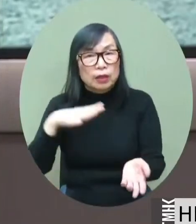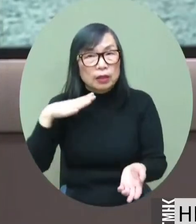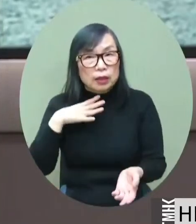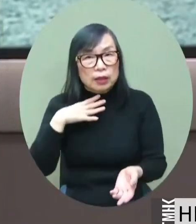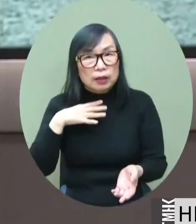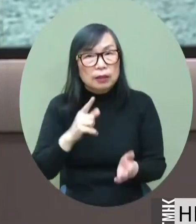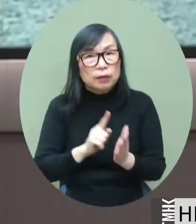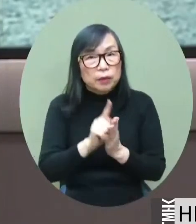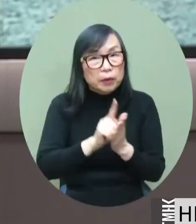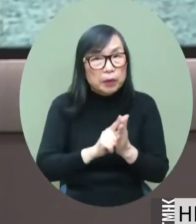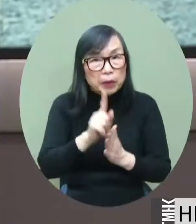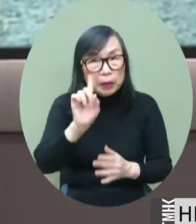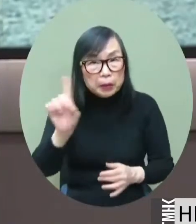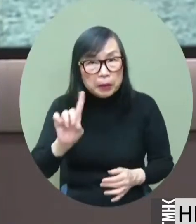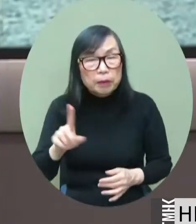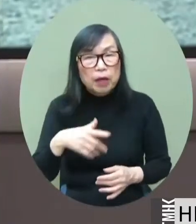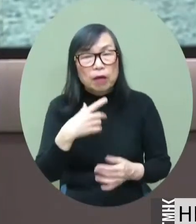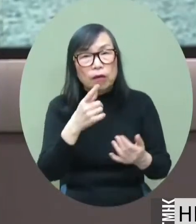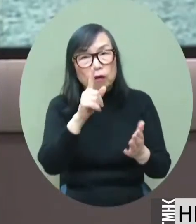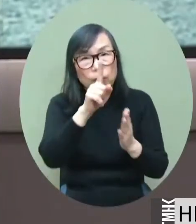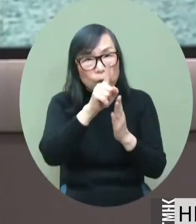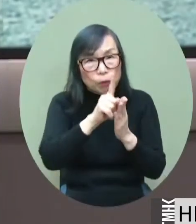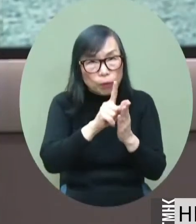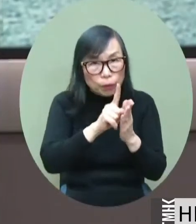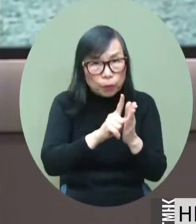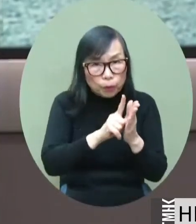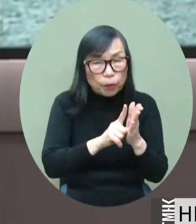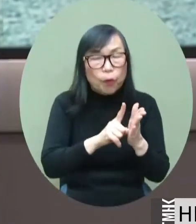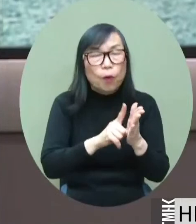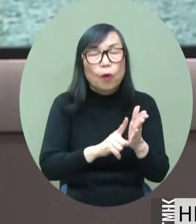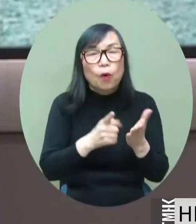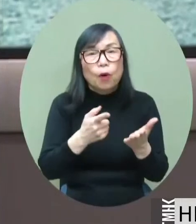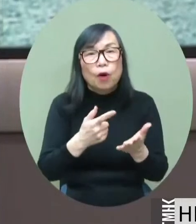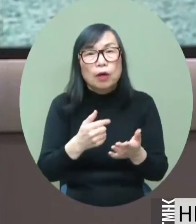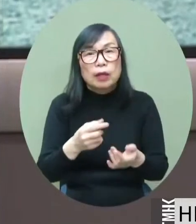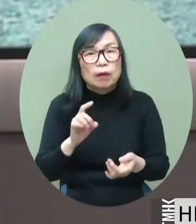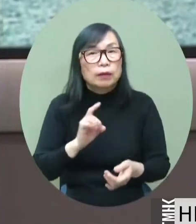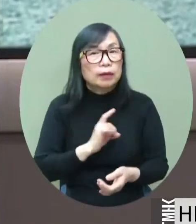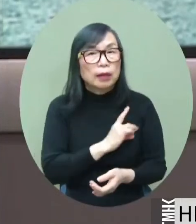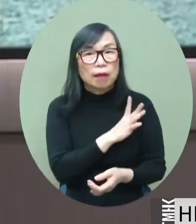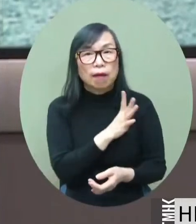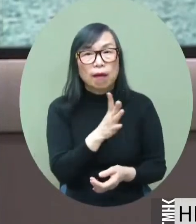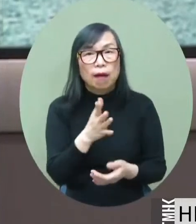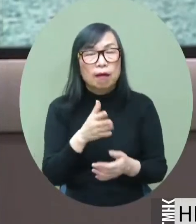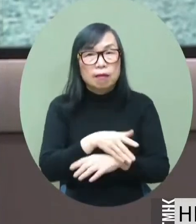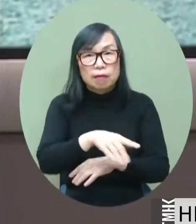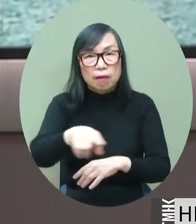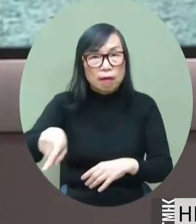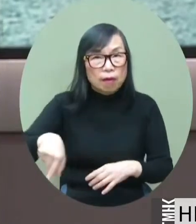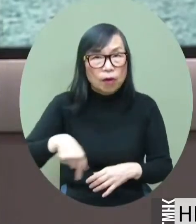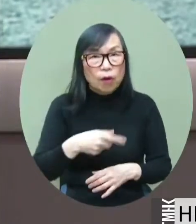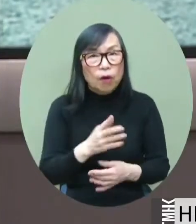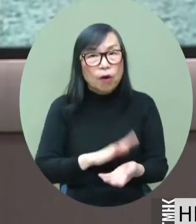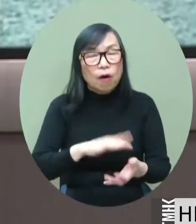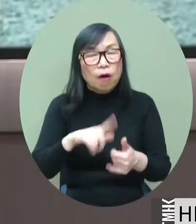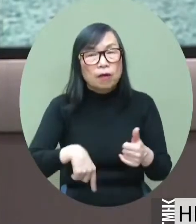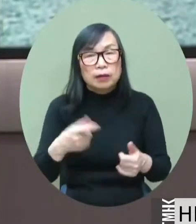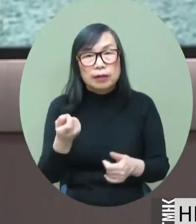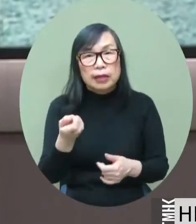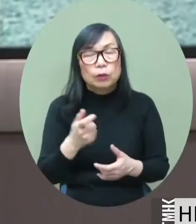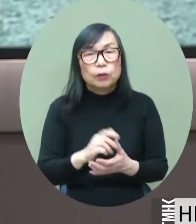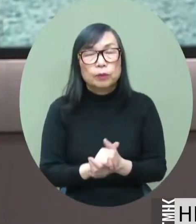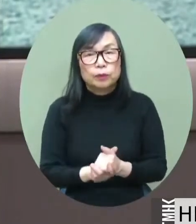RTD operations, it depends on the overall trends of infections in Hong Kong. As the number of infections continues